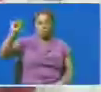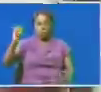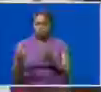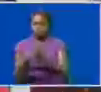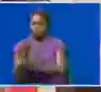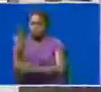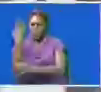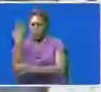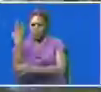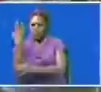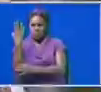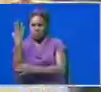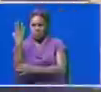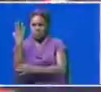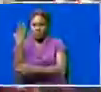formations.